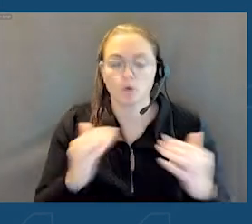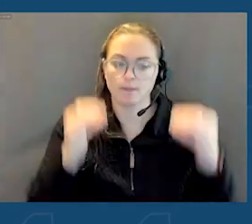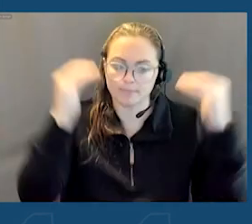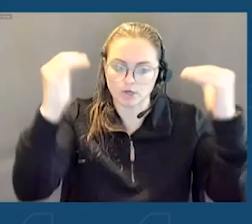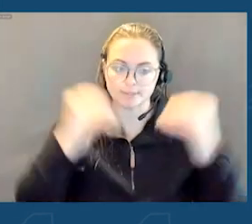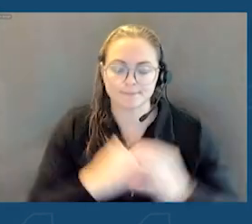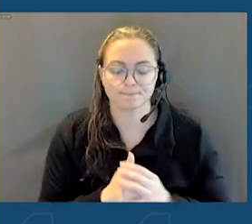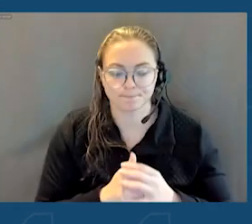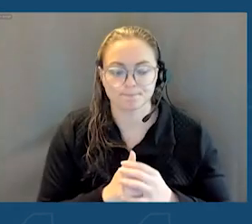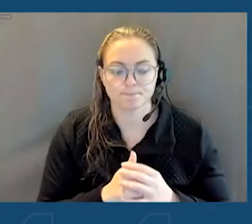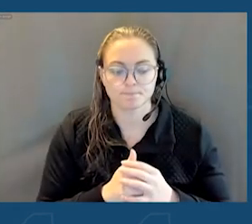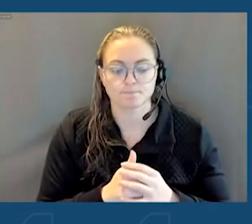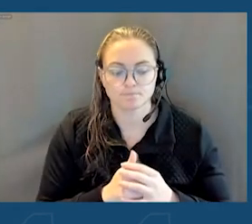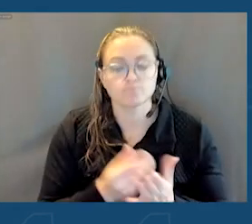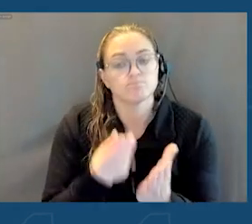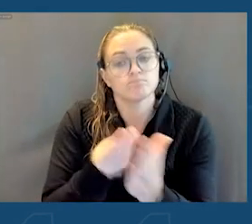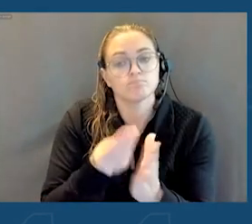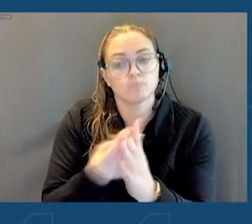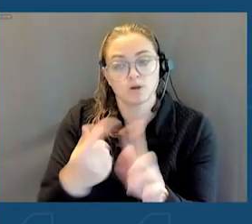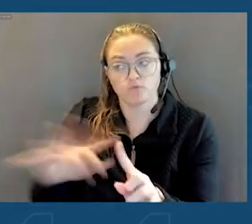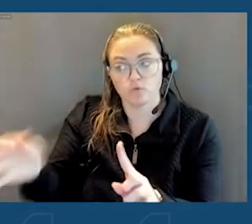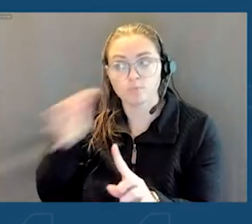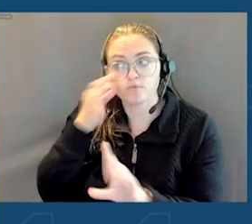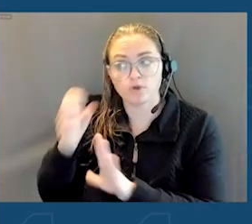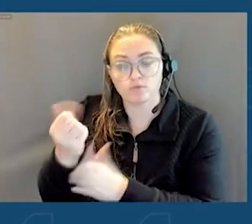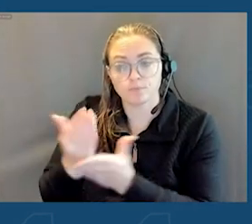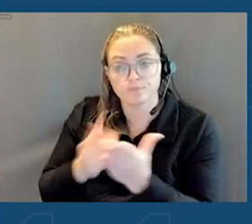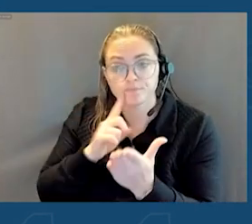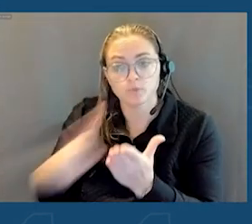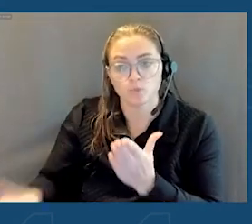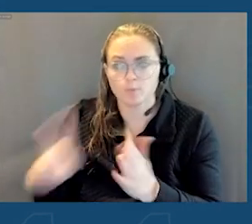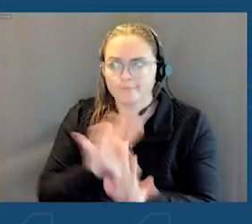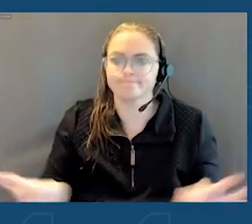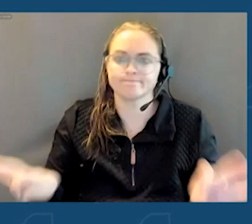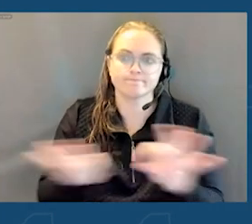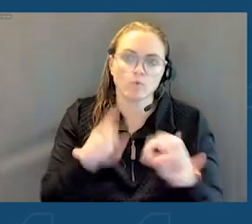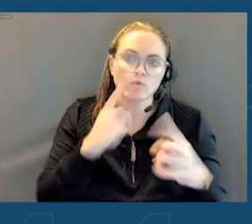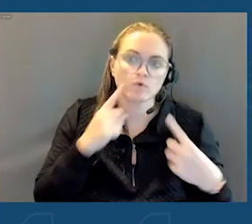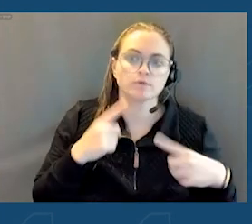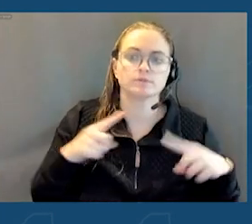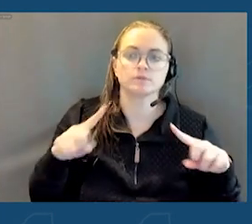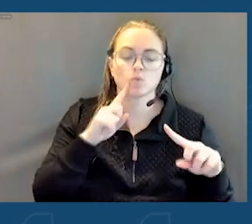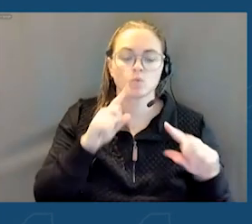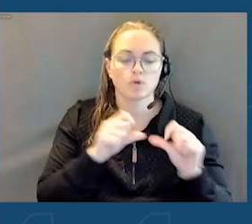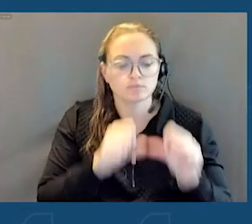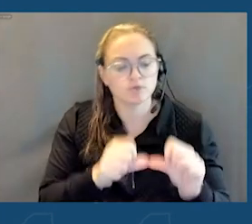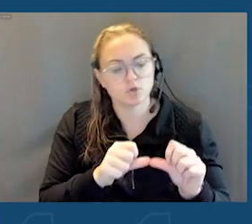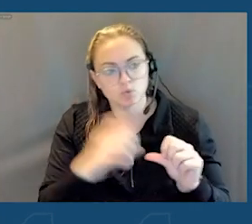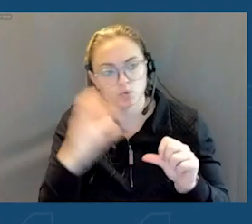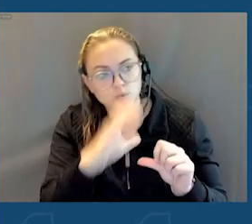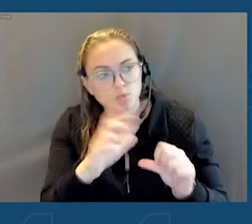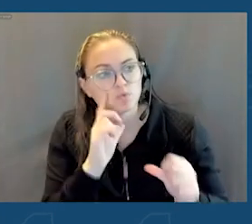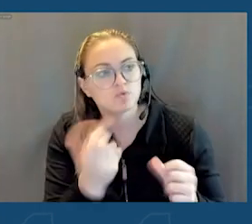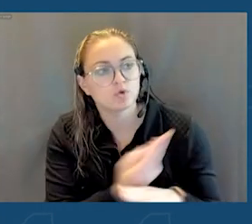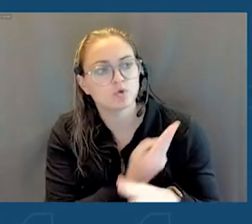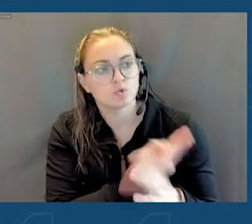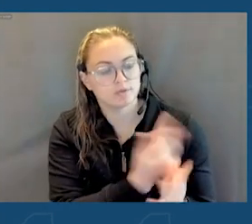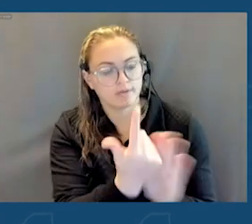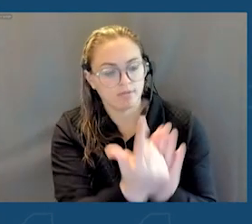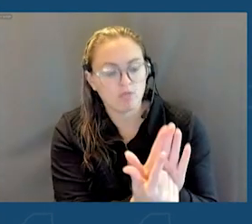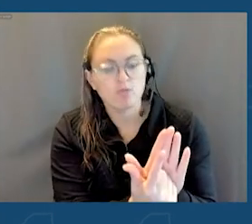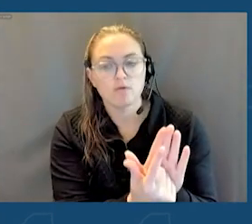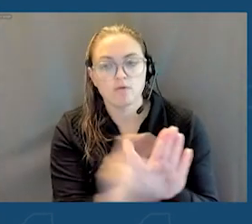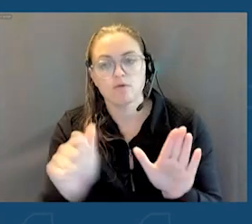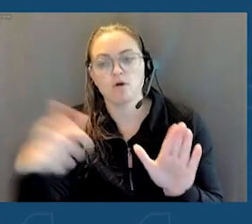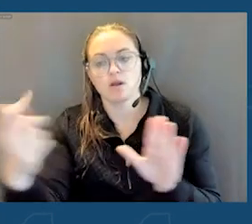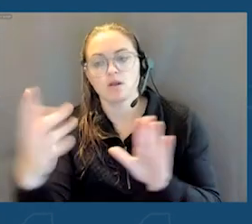Federal funding will be instrumental to this project's success, and I will continue to aggressively seek to use the infrastructure law and other